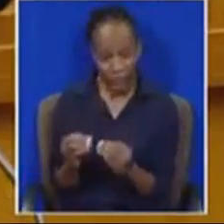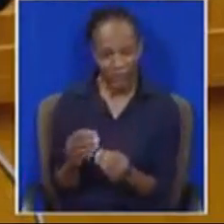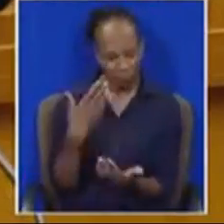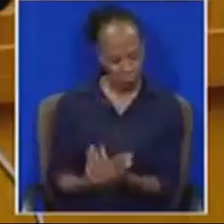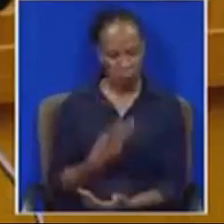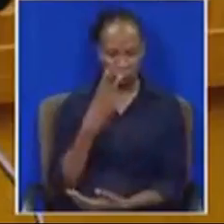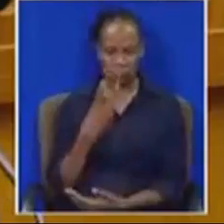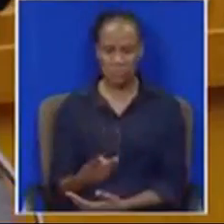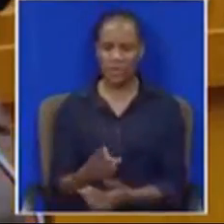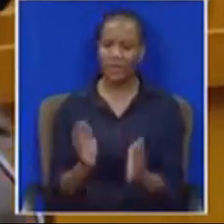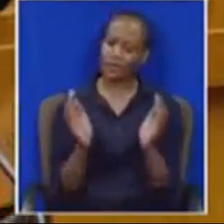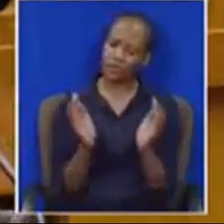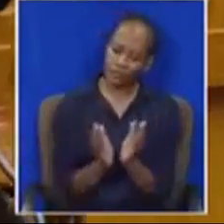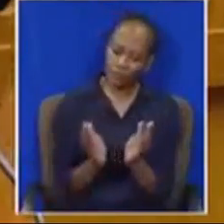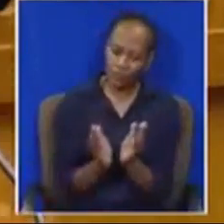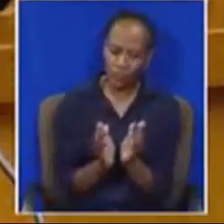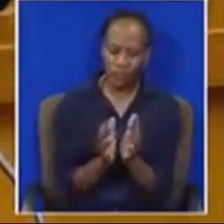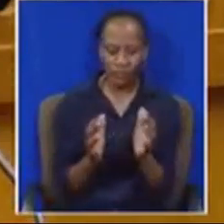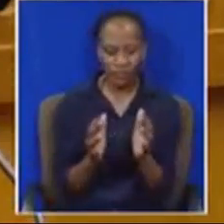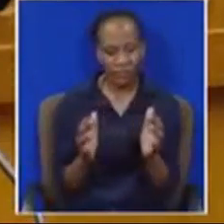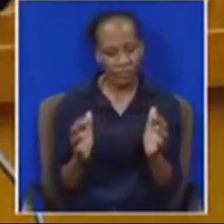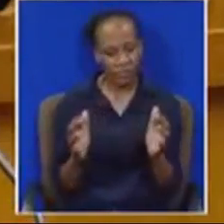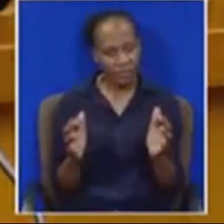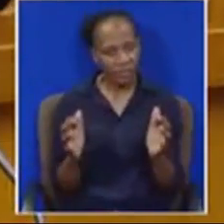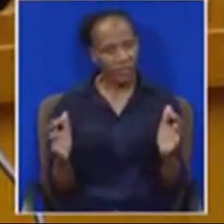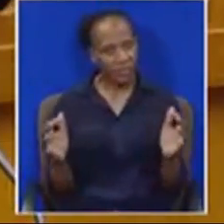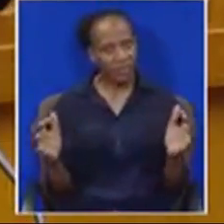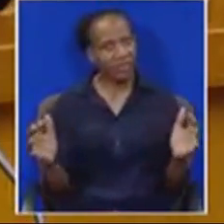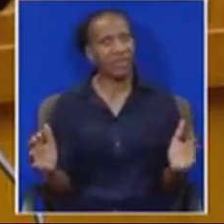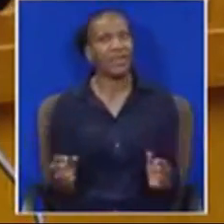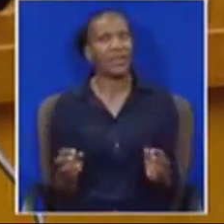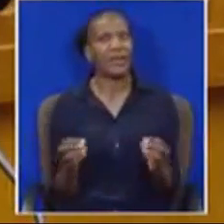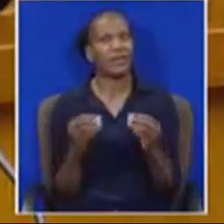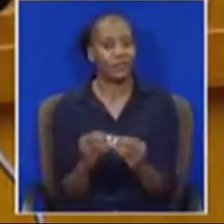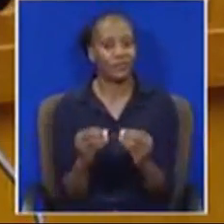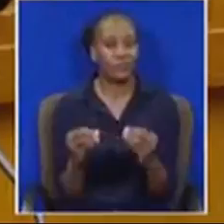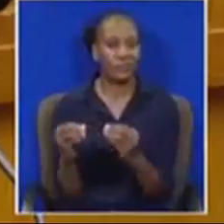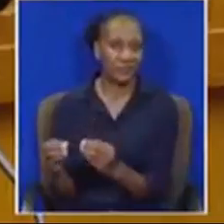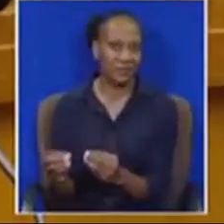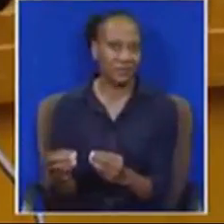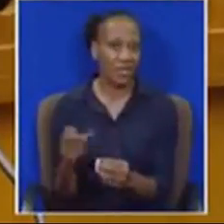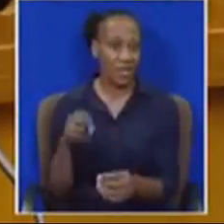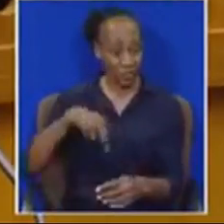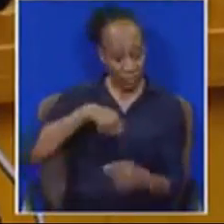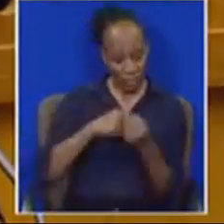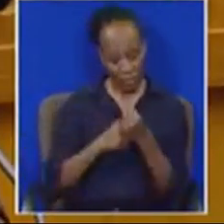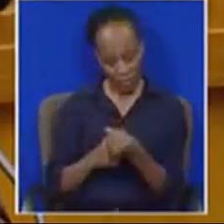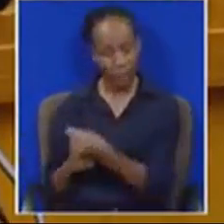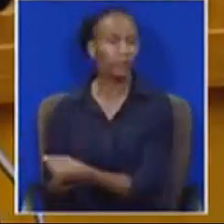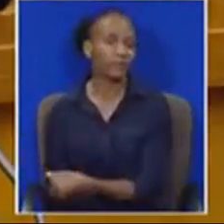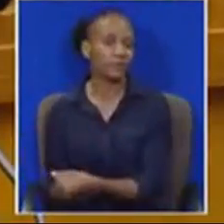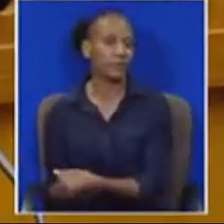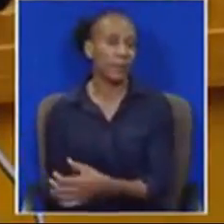medium enterprises mushrooming throughout the country, supported through this incubation